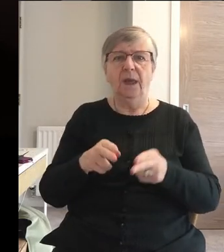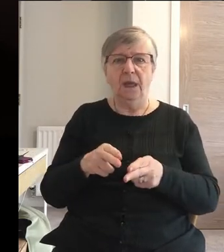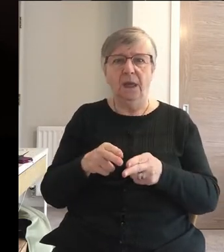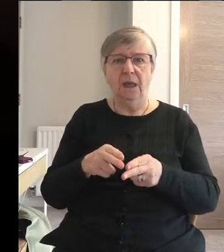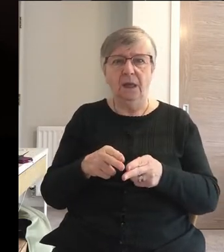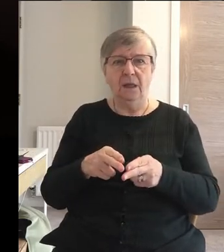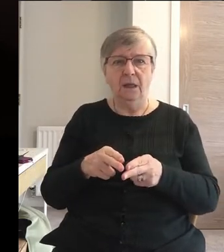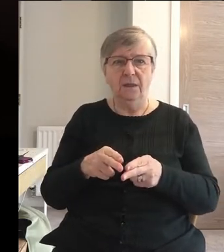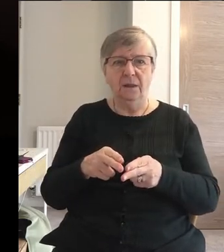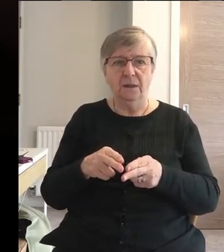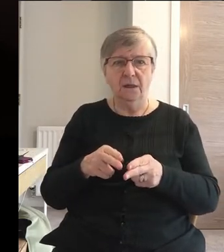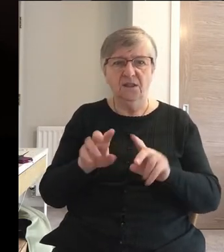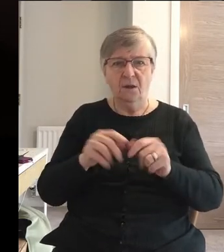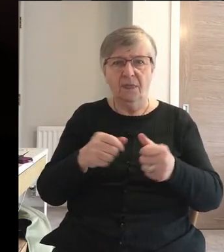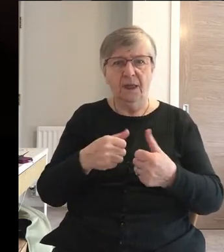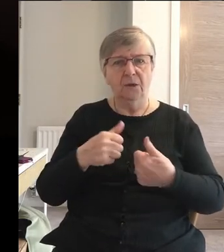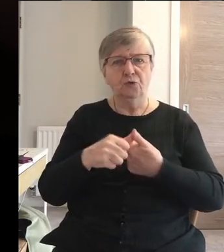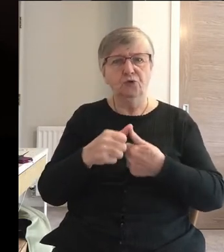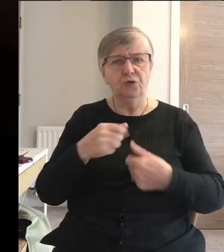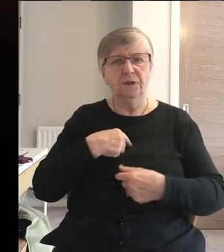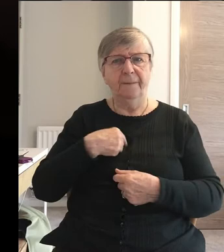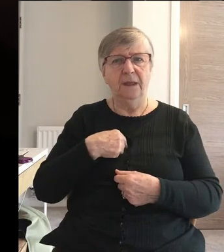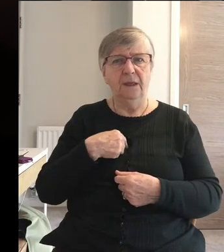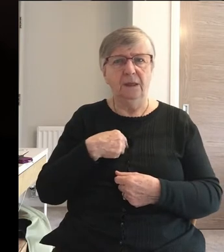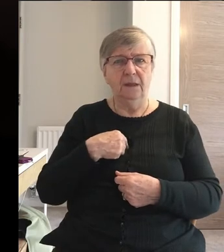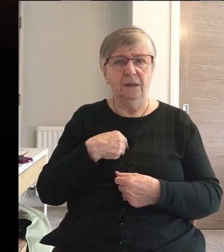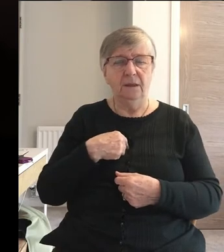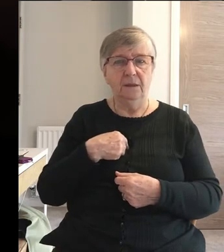this so that the outcome is something that suits me?